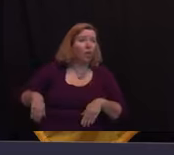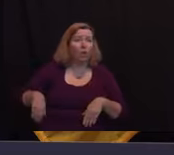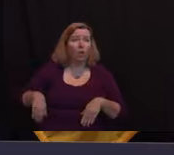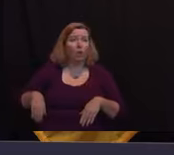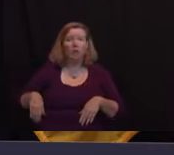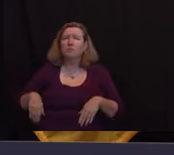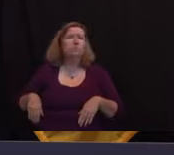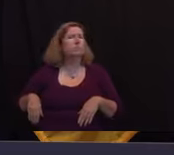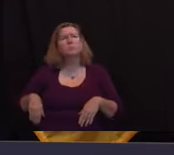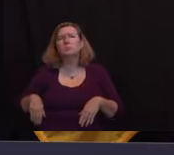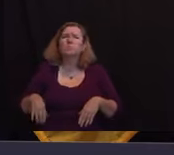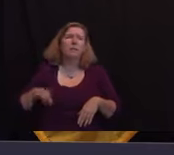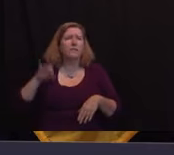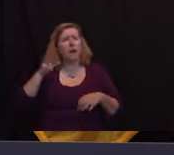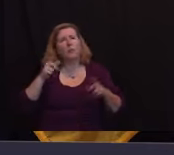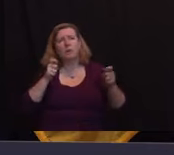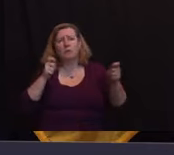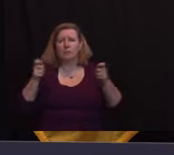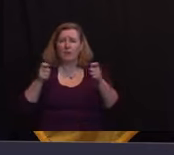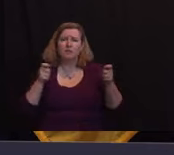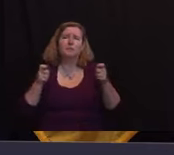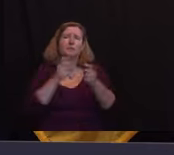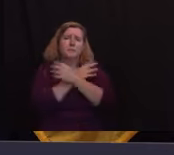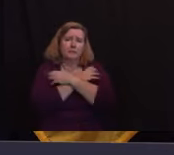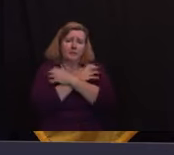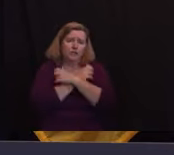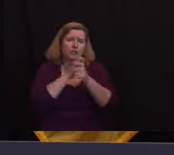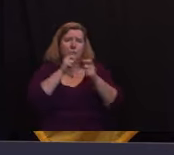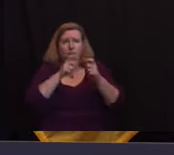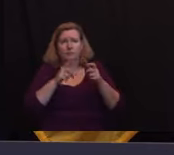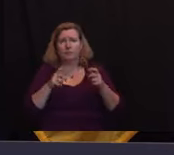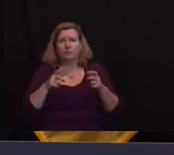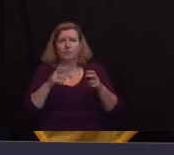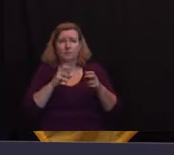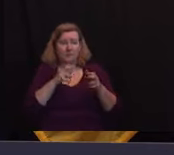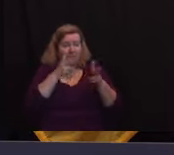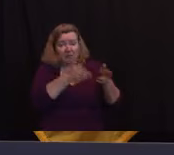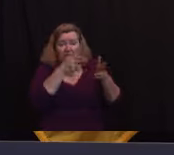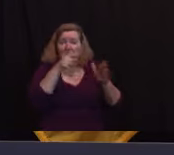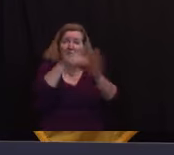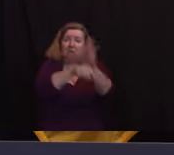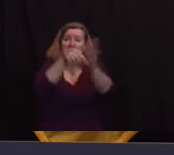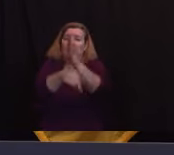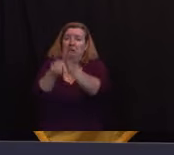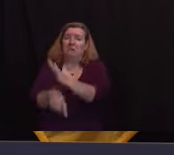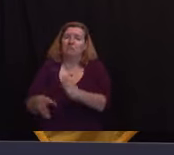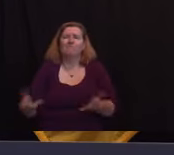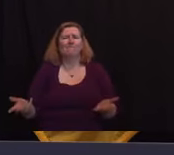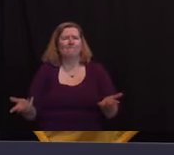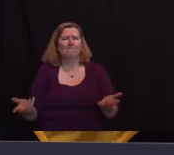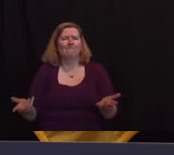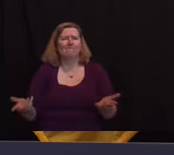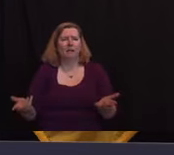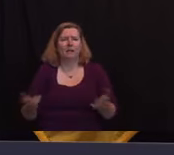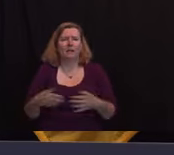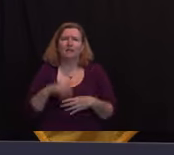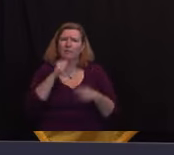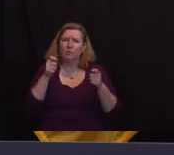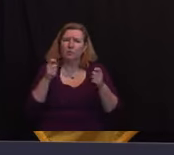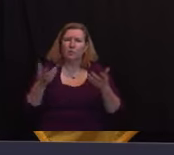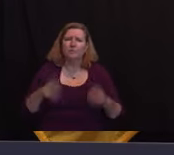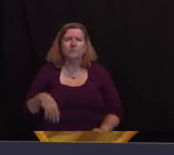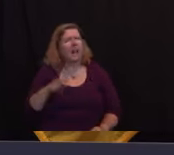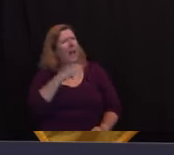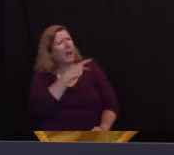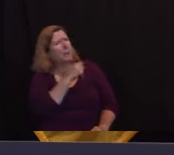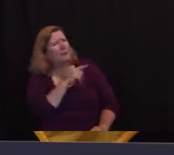to manage the population that are non-lethal. Pat, I don't think the recruitment of police challenges are at all unique to New